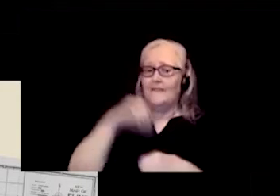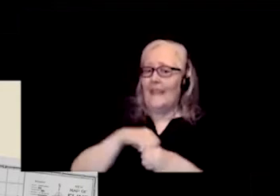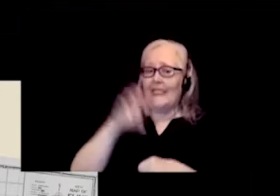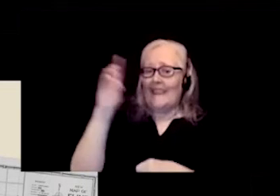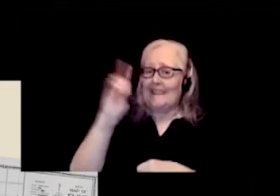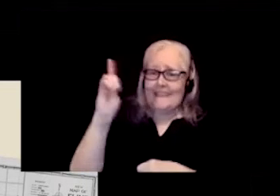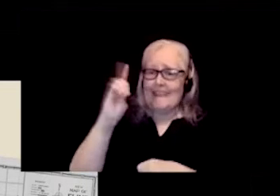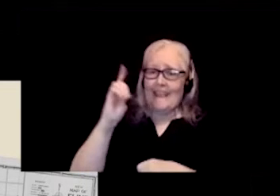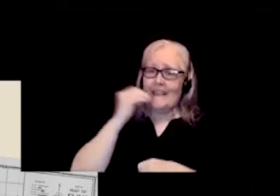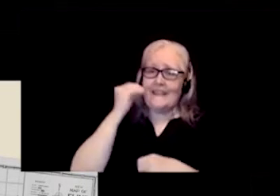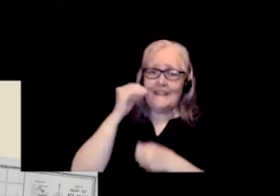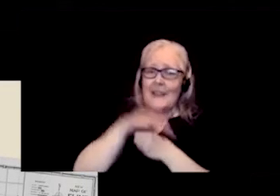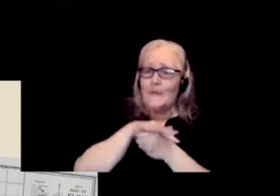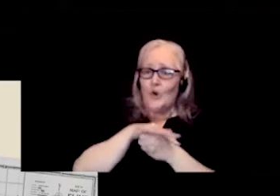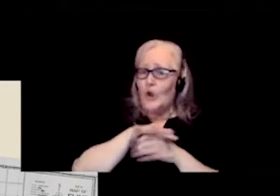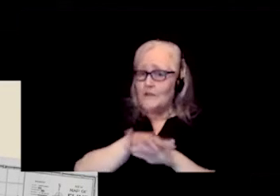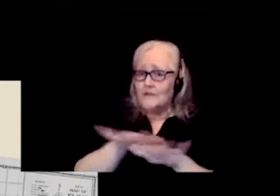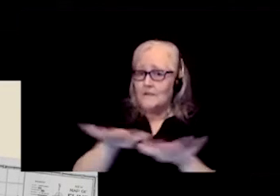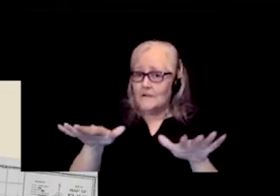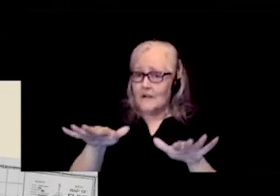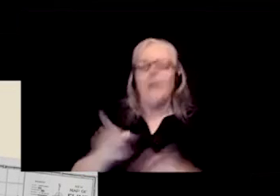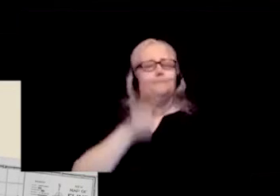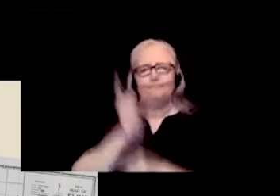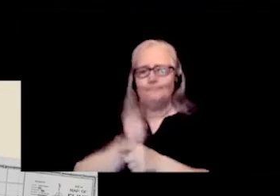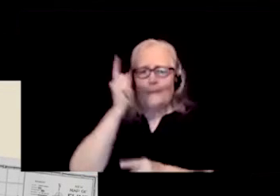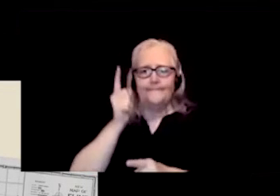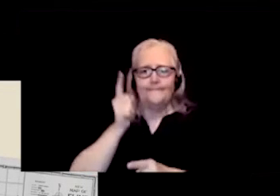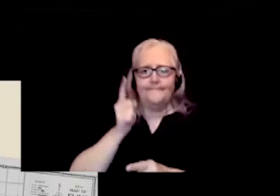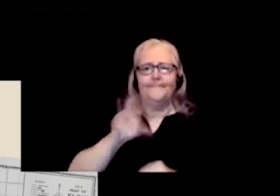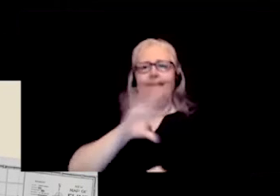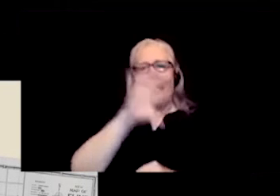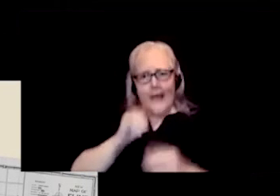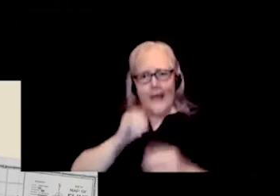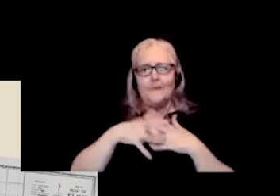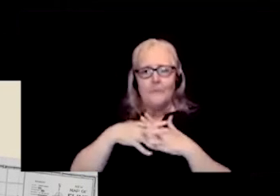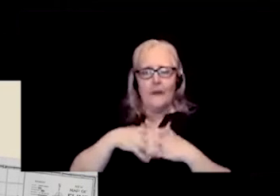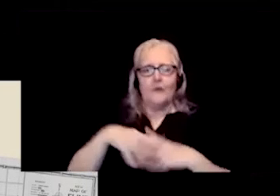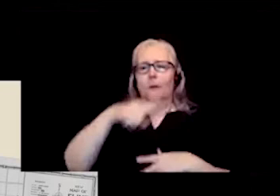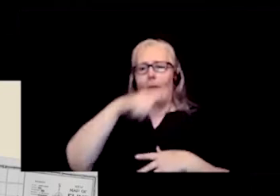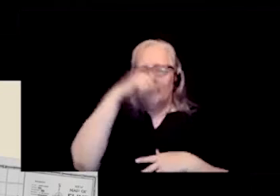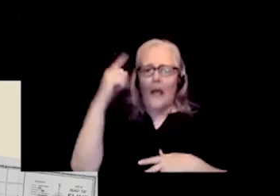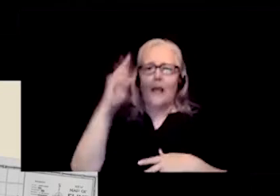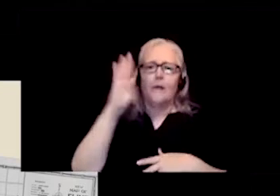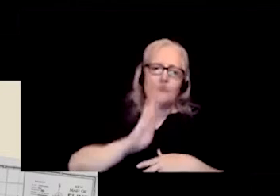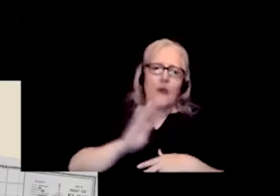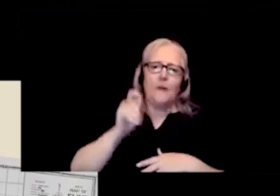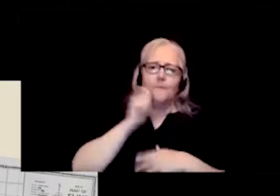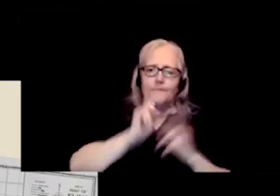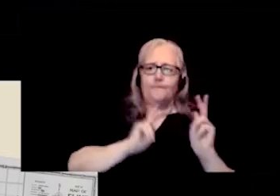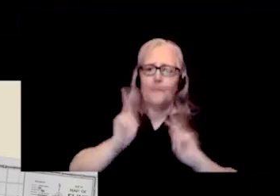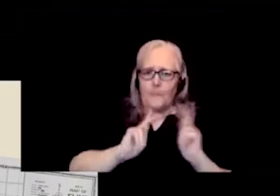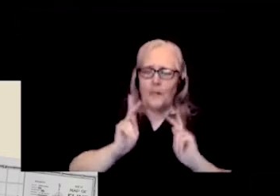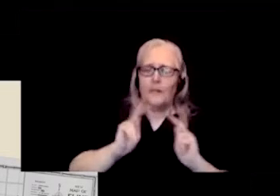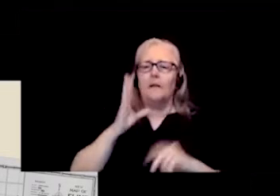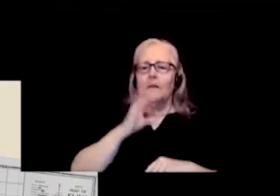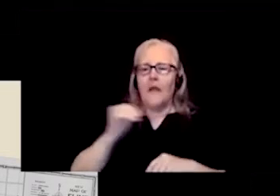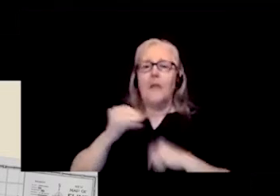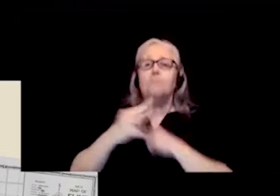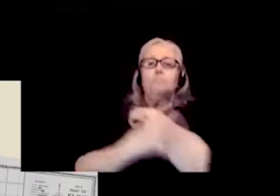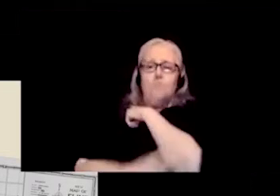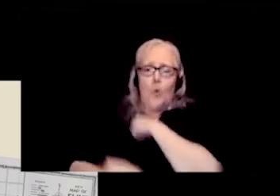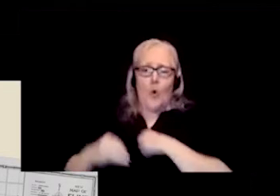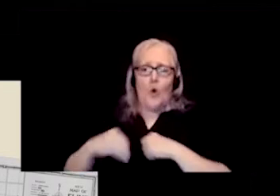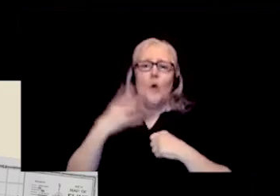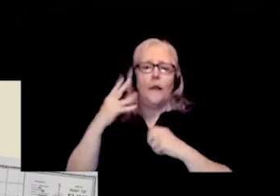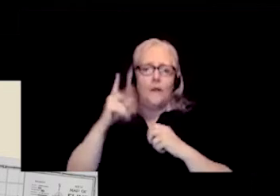Yes, you're absolutely right. It was African-American, Black and brown population groups, and poor whites who lived in